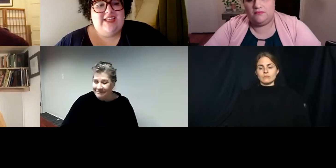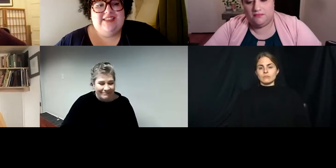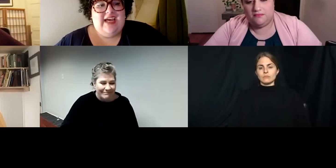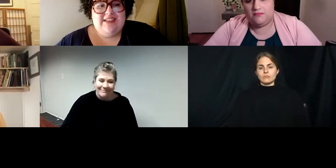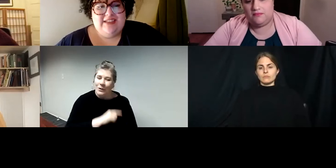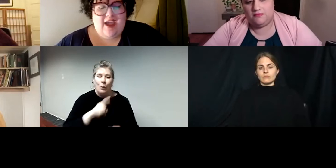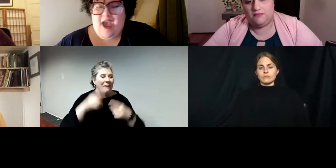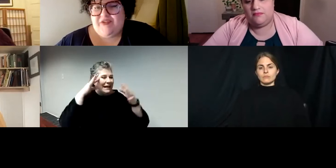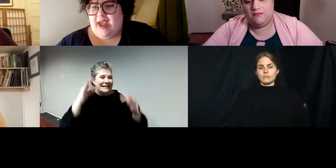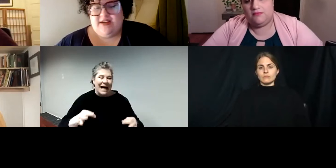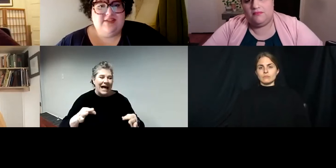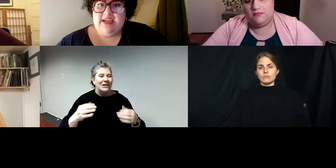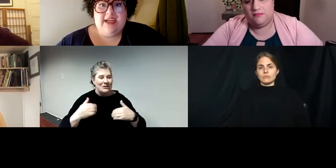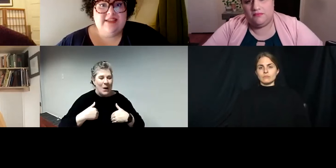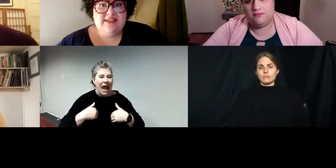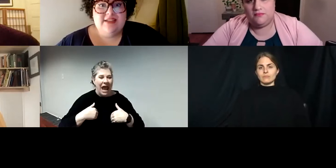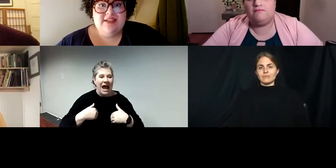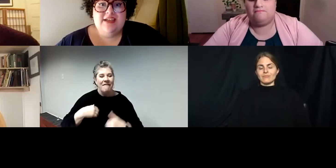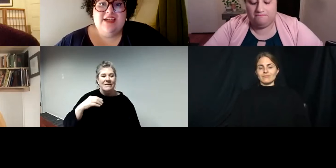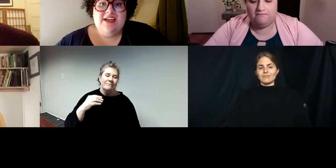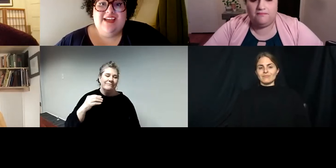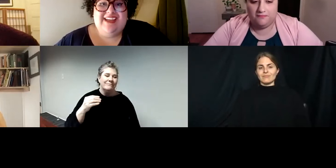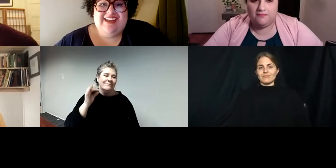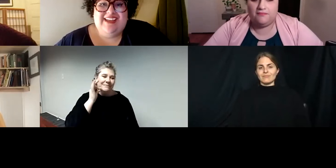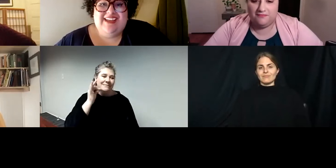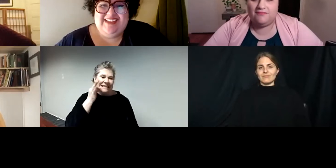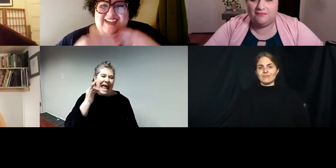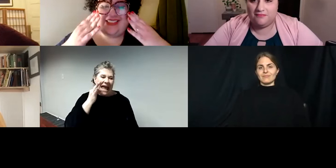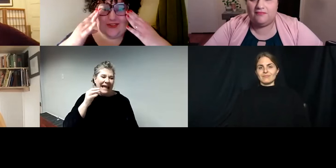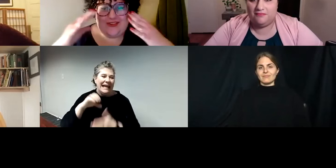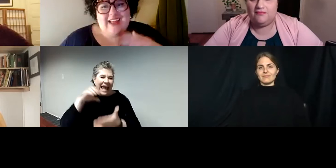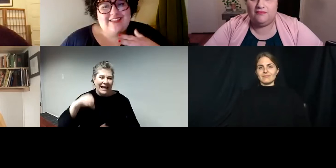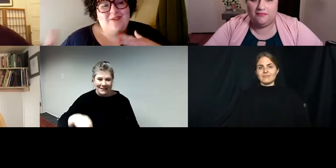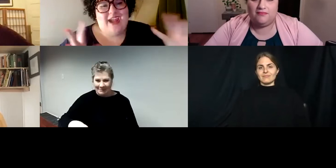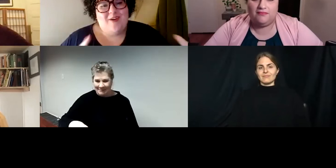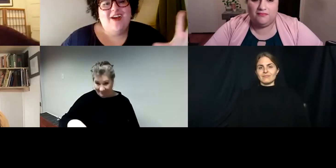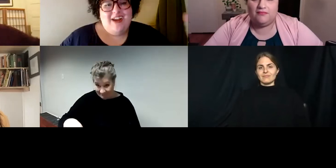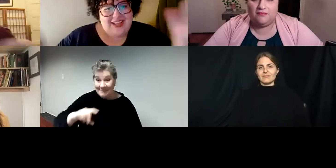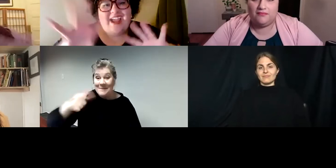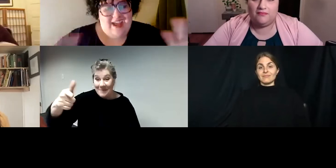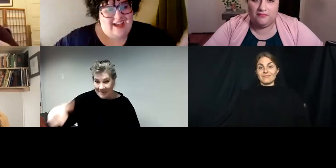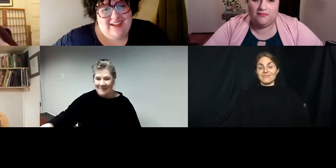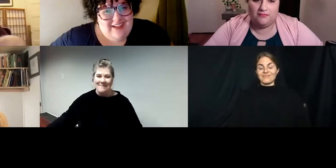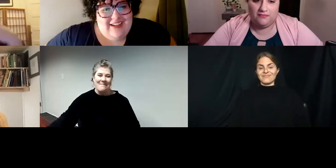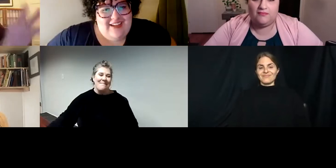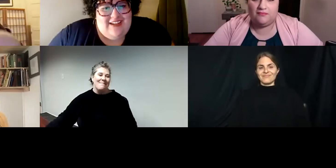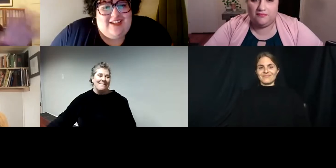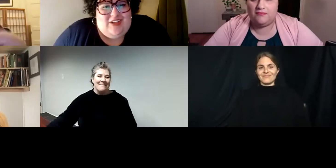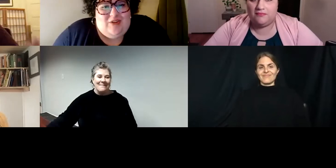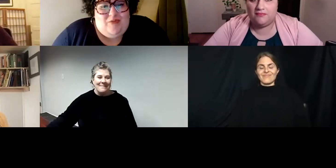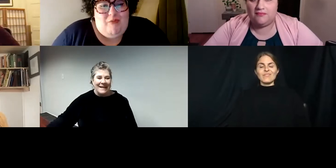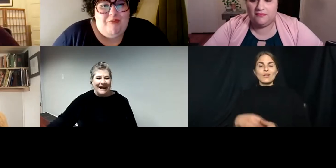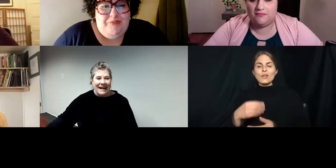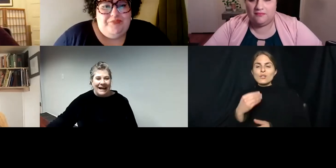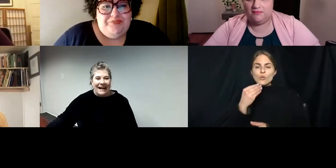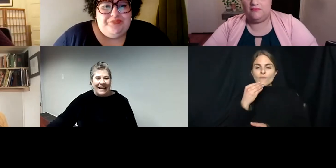they decide to like have a packet of snack cakes. Yeah, food so literacy. That's the way, yeah. It comes into that whole